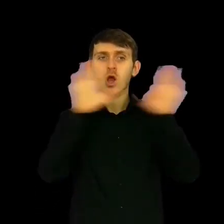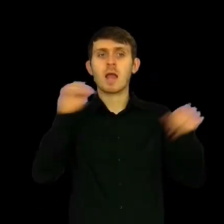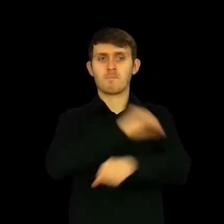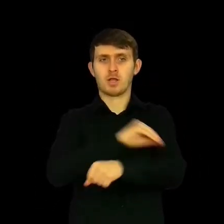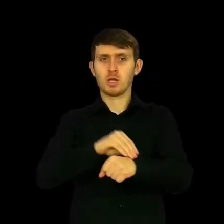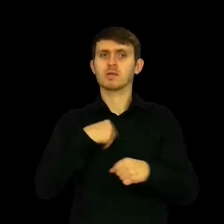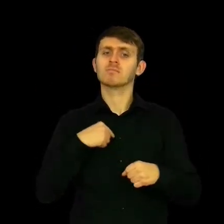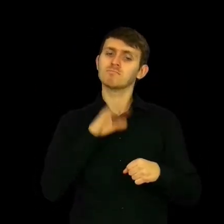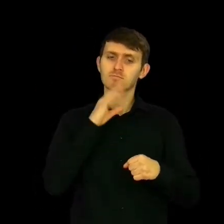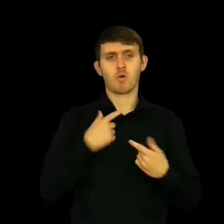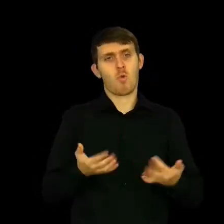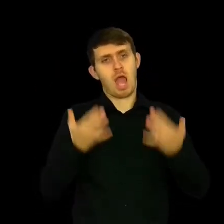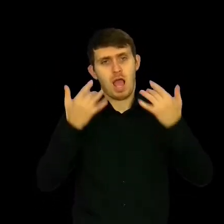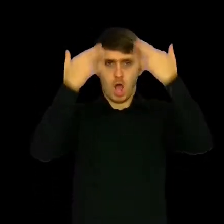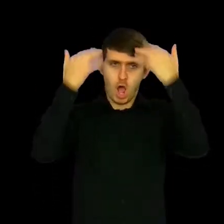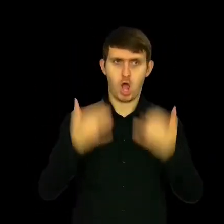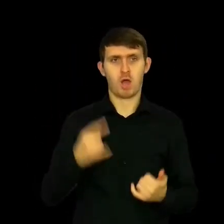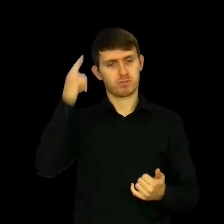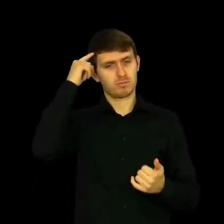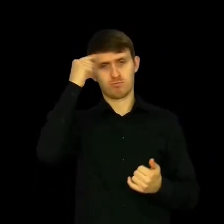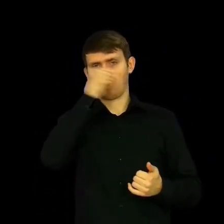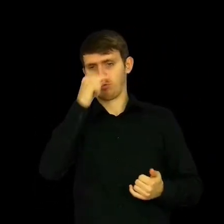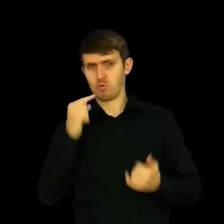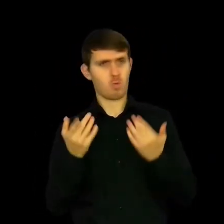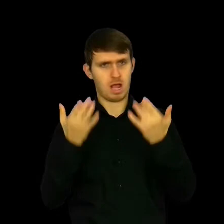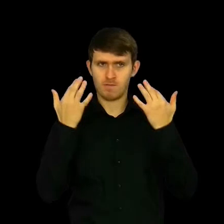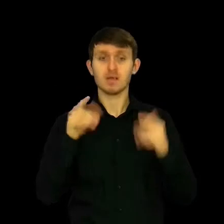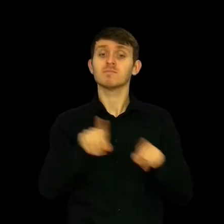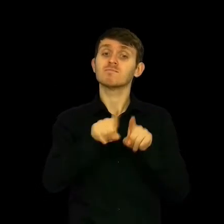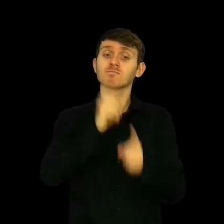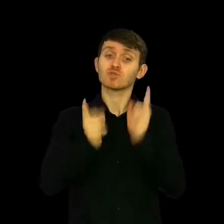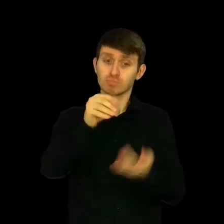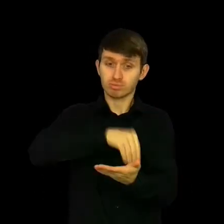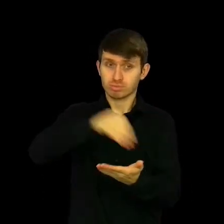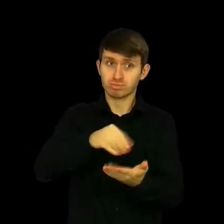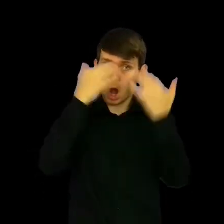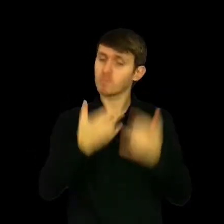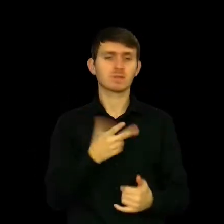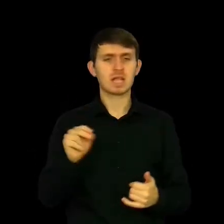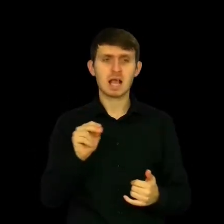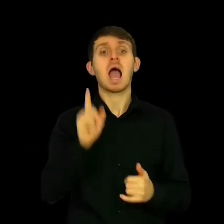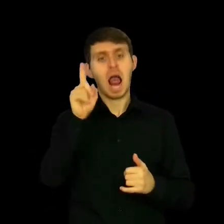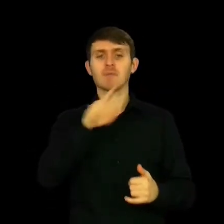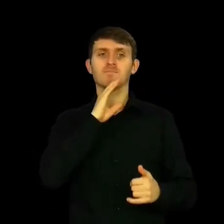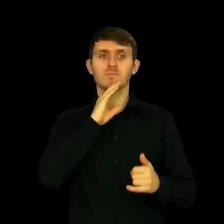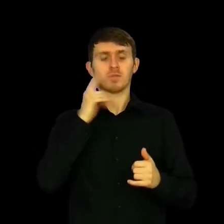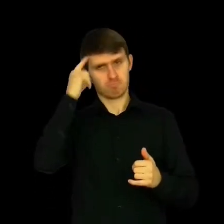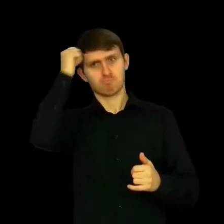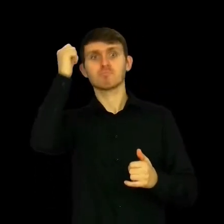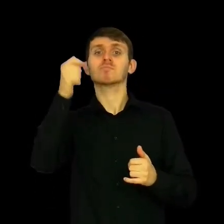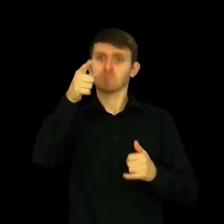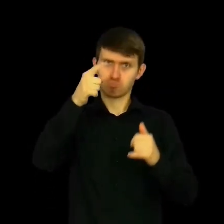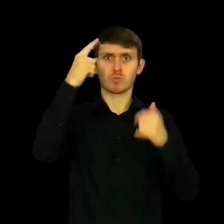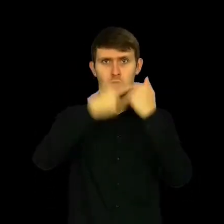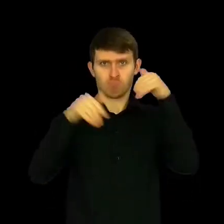I want to show you a way that at least I find more useful to subtract numbers in my head. And I do it this way, it's not necessarily faster on paper, but